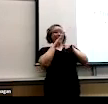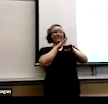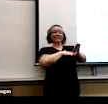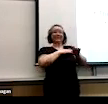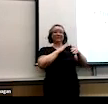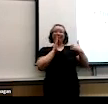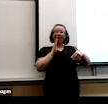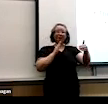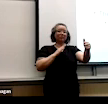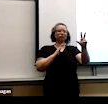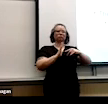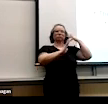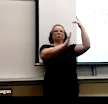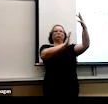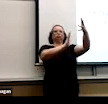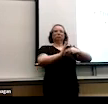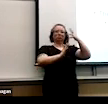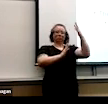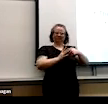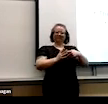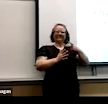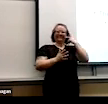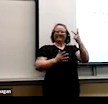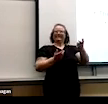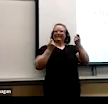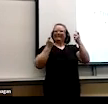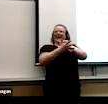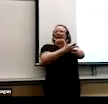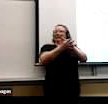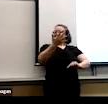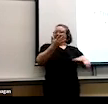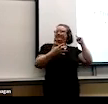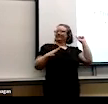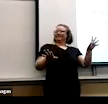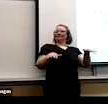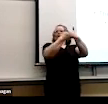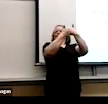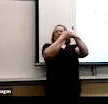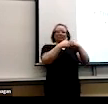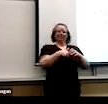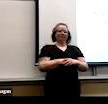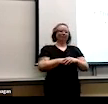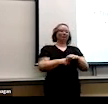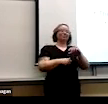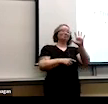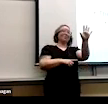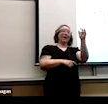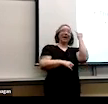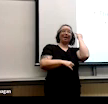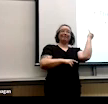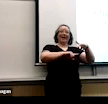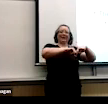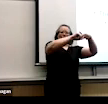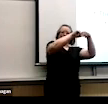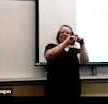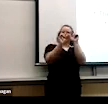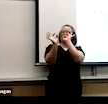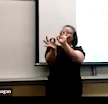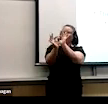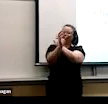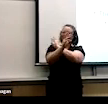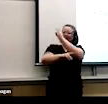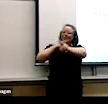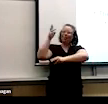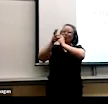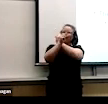disabilities. So there's a lot of challenges in this. But if we think of our ideal world, it'd be so great if everyone had that primary care person